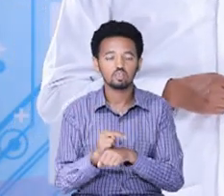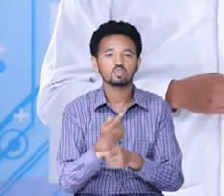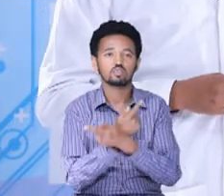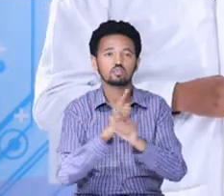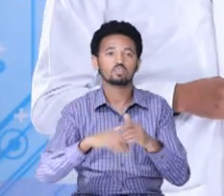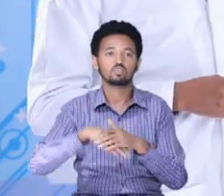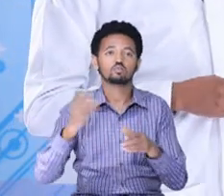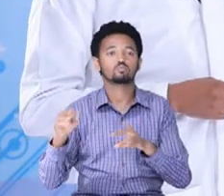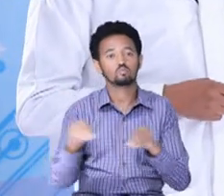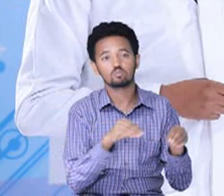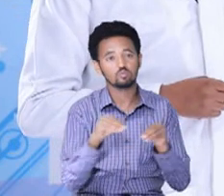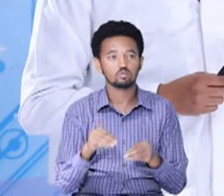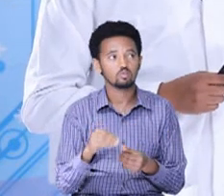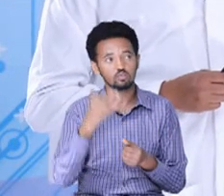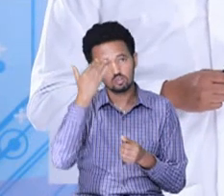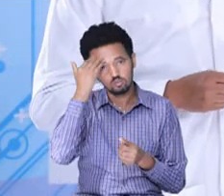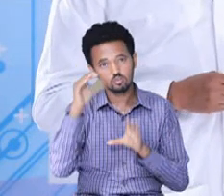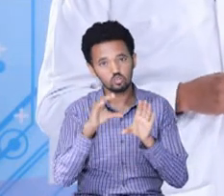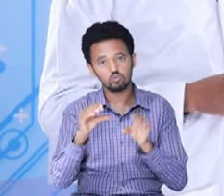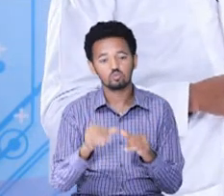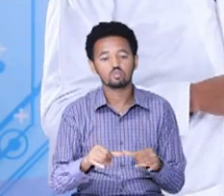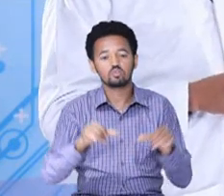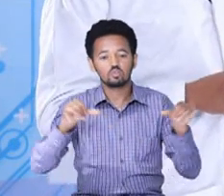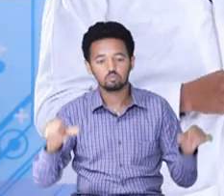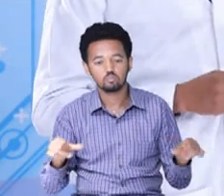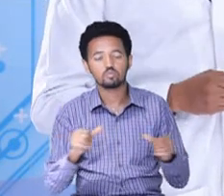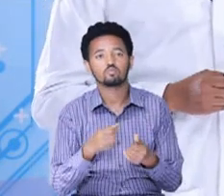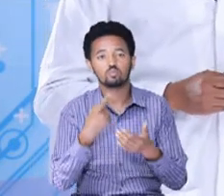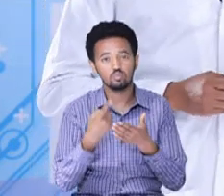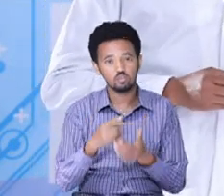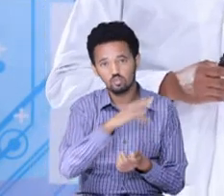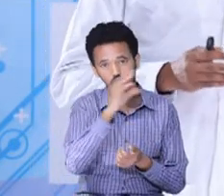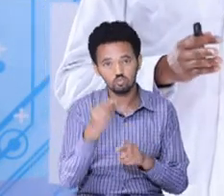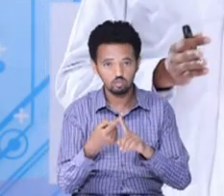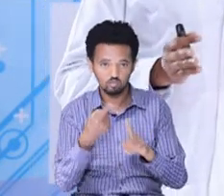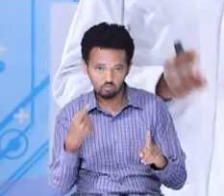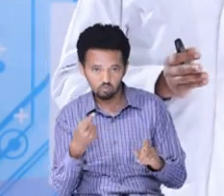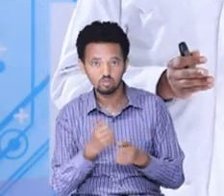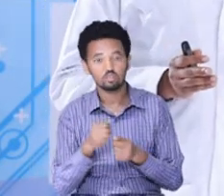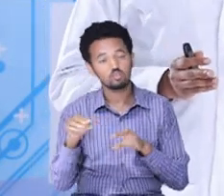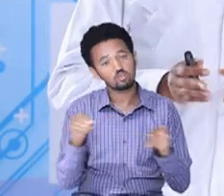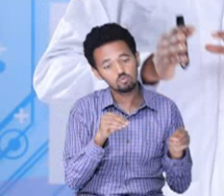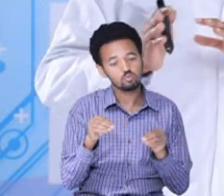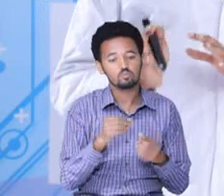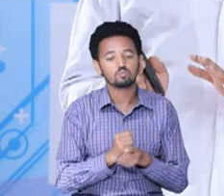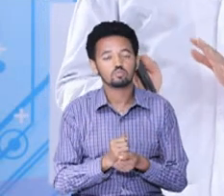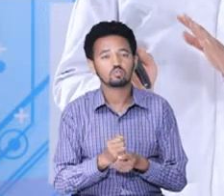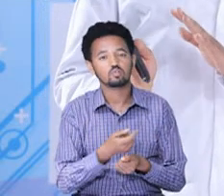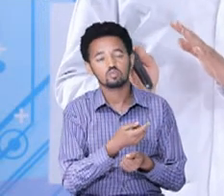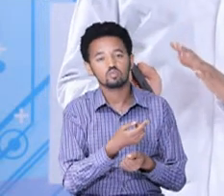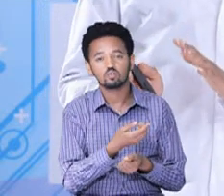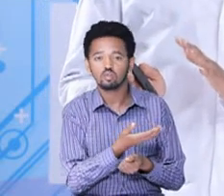Liberation Movement. What do you think the method of struggle that were used by African for liberation movement? There